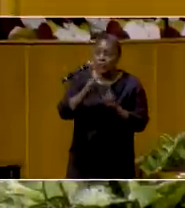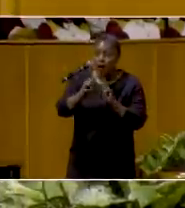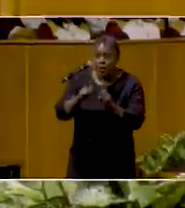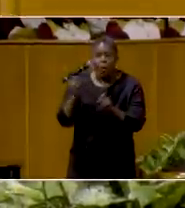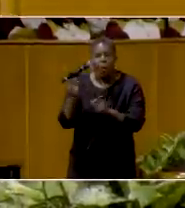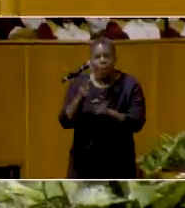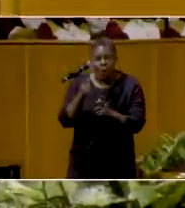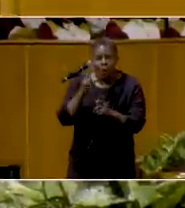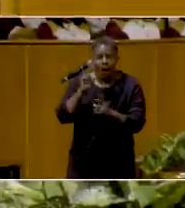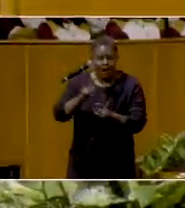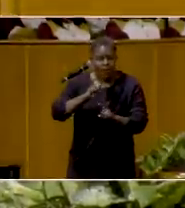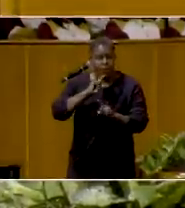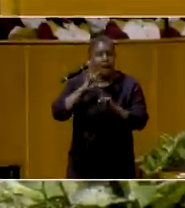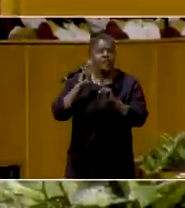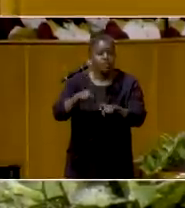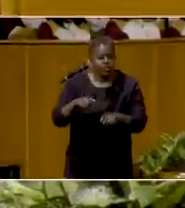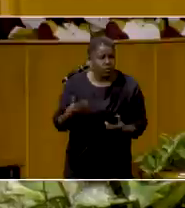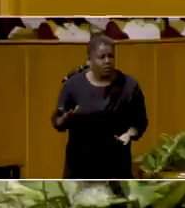of us have to answer.